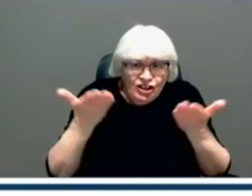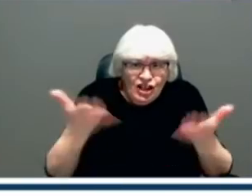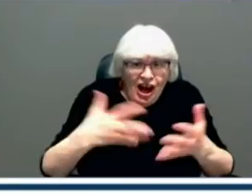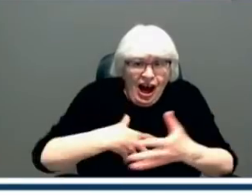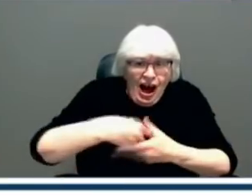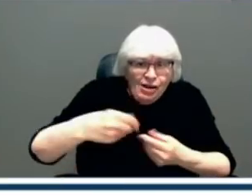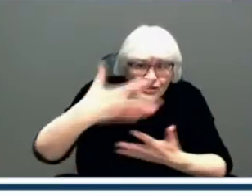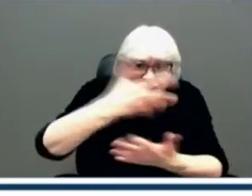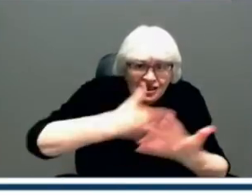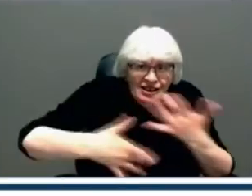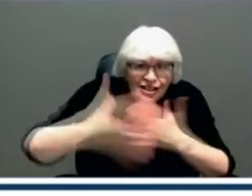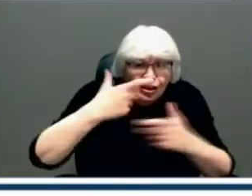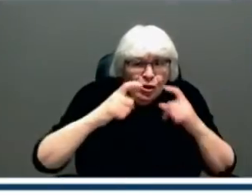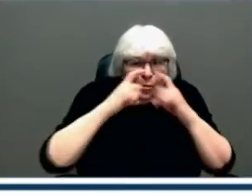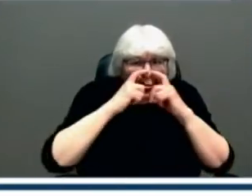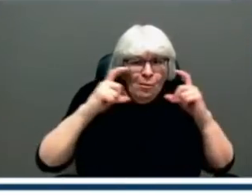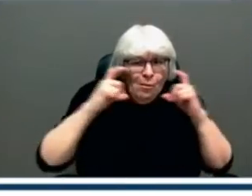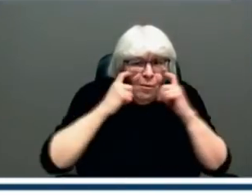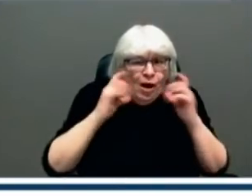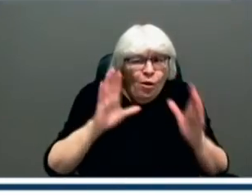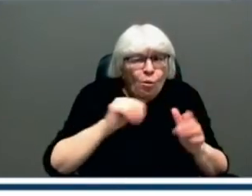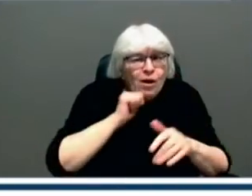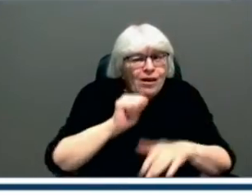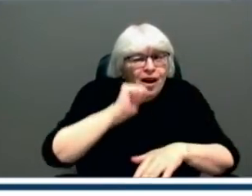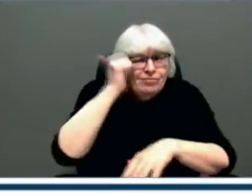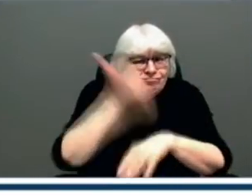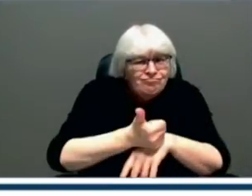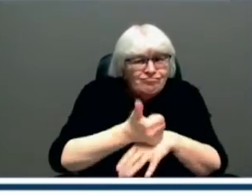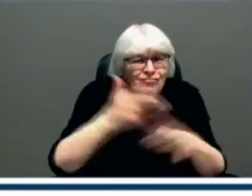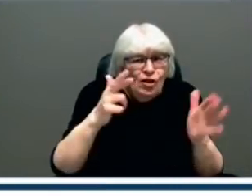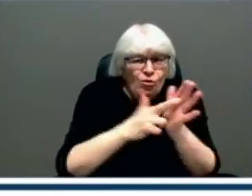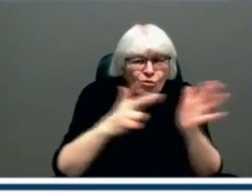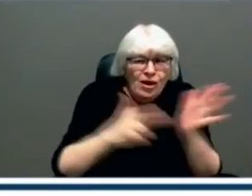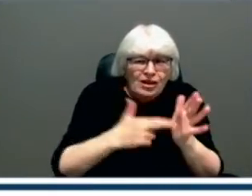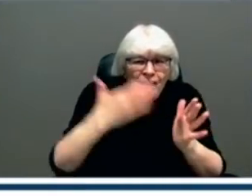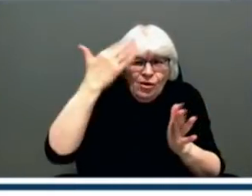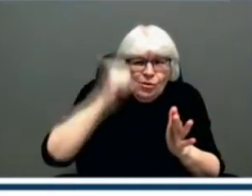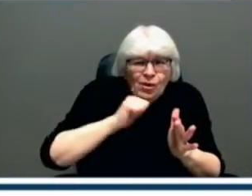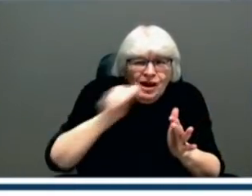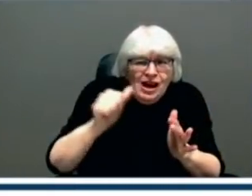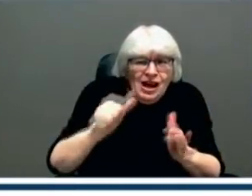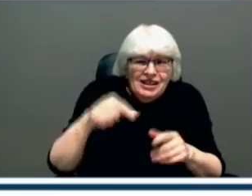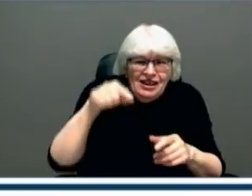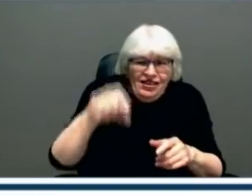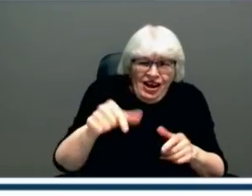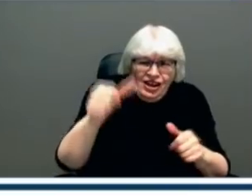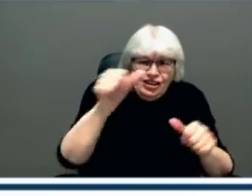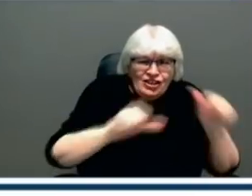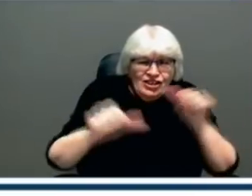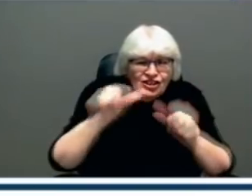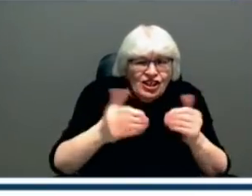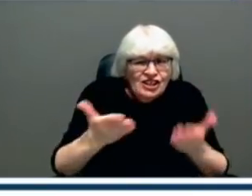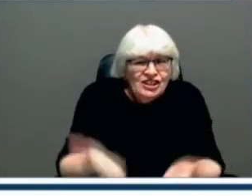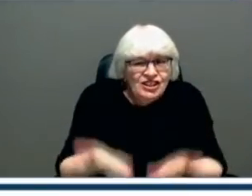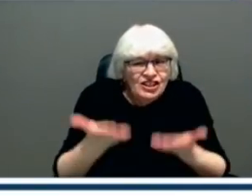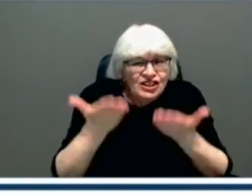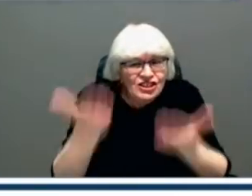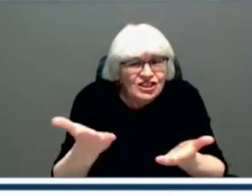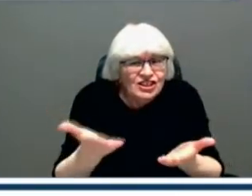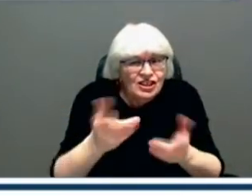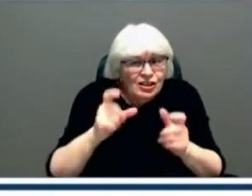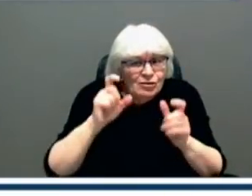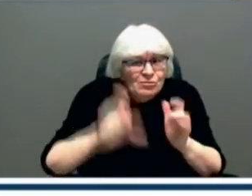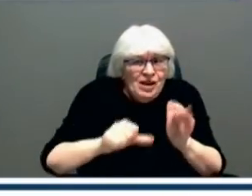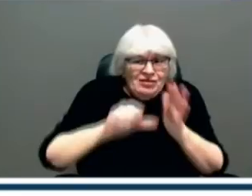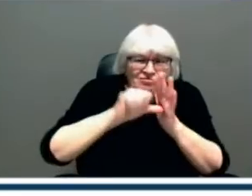it a rule? Because it seems that's what the behavioral scientists are saying. We won't do it unless told. So I hear lots